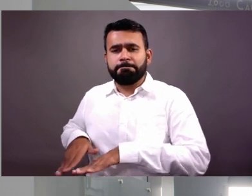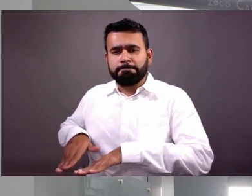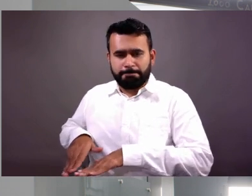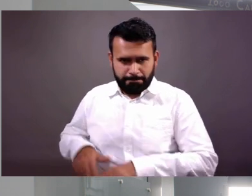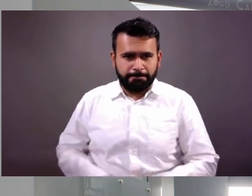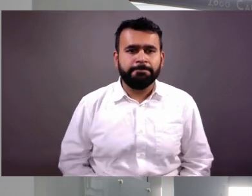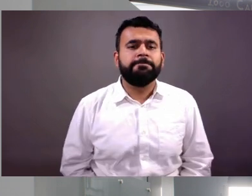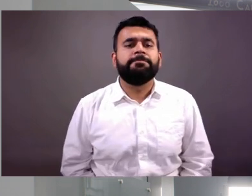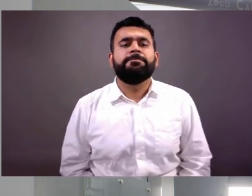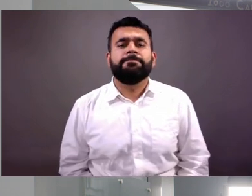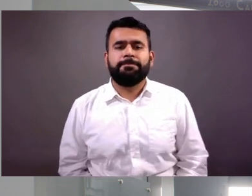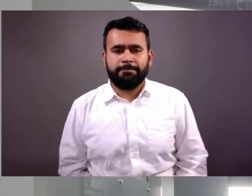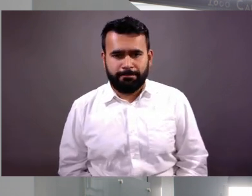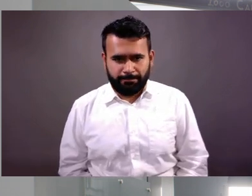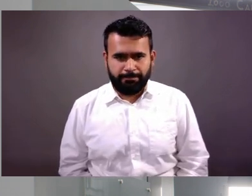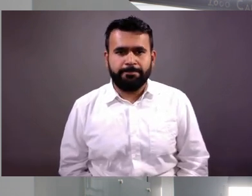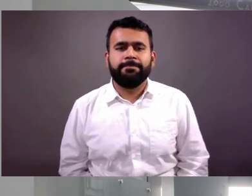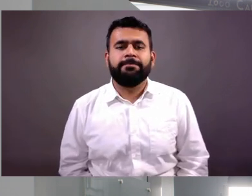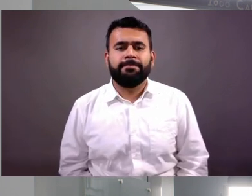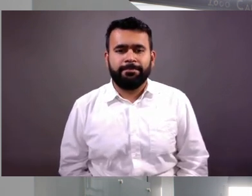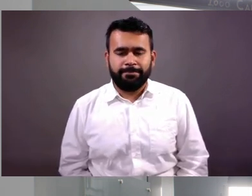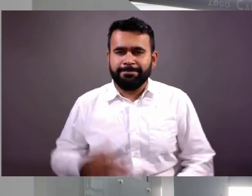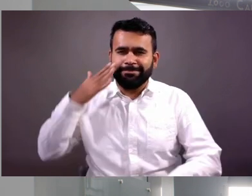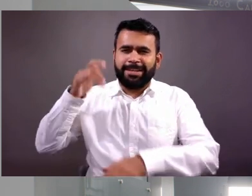elbow, step, tap. We're going to go slow,